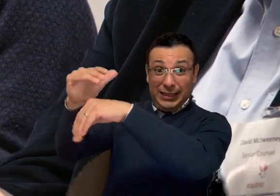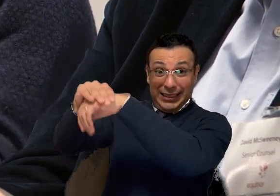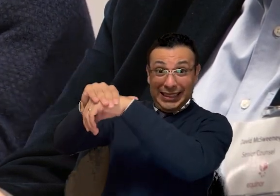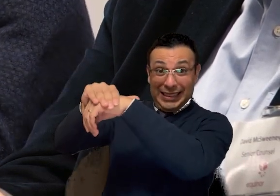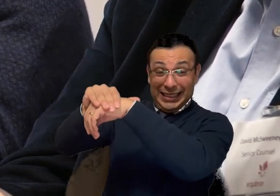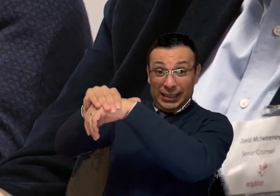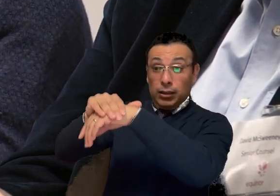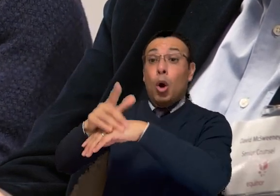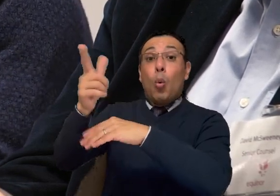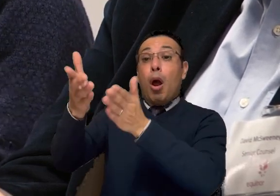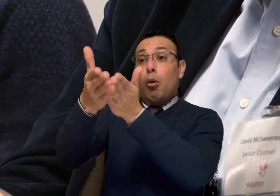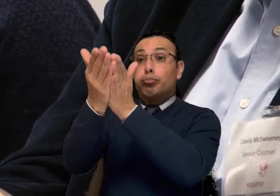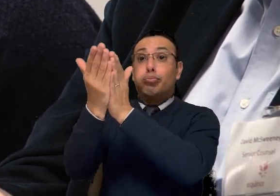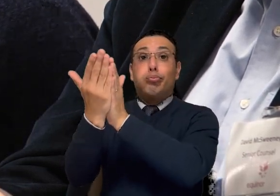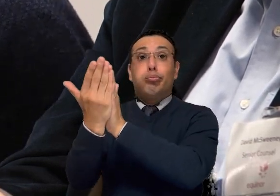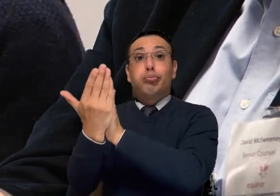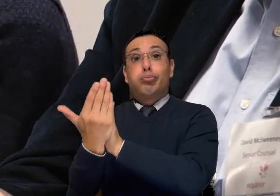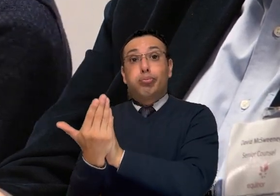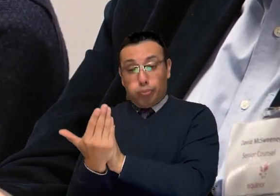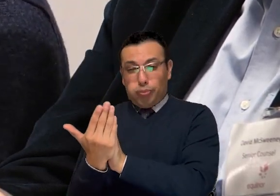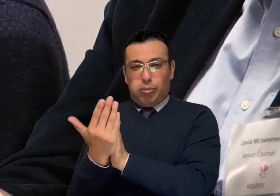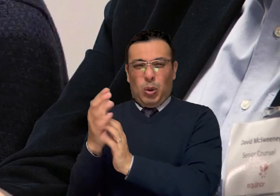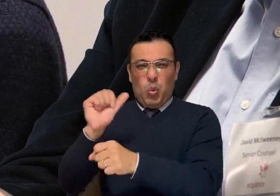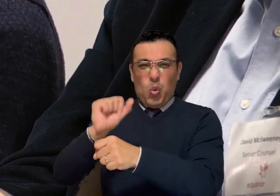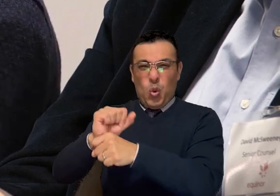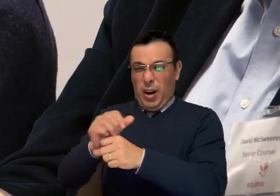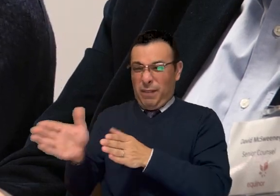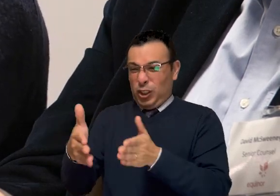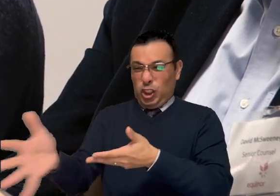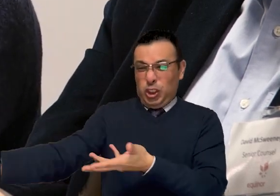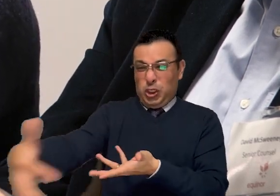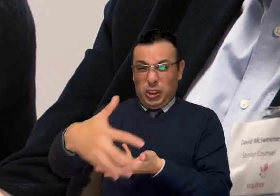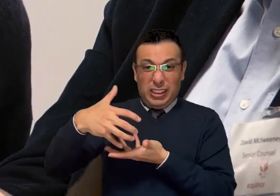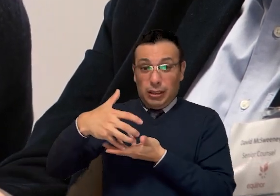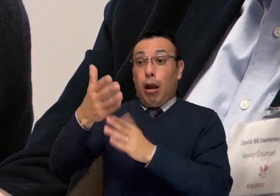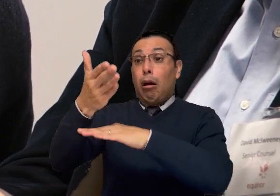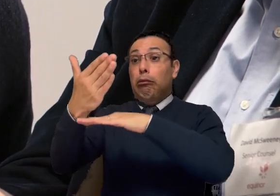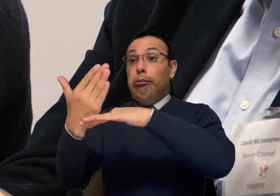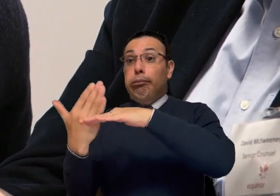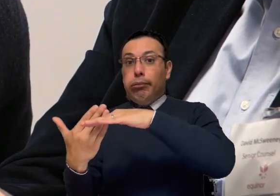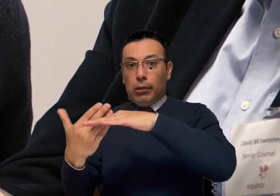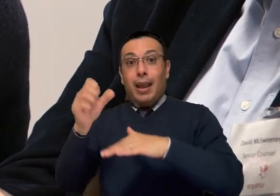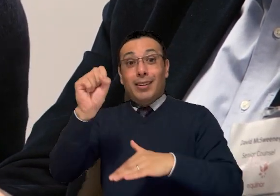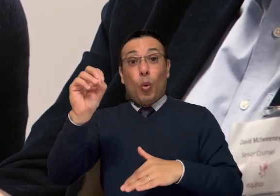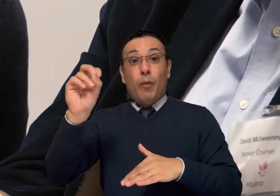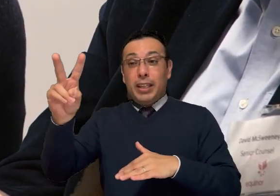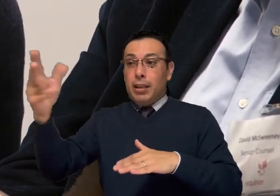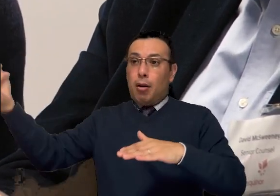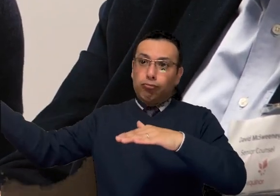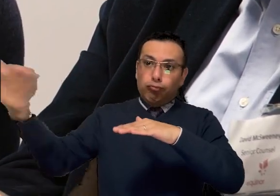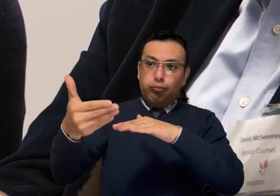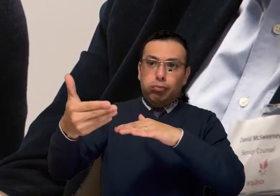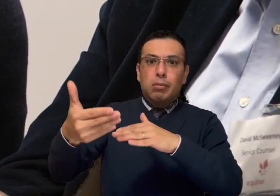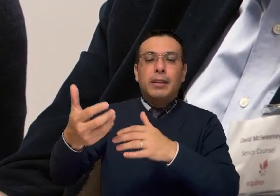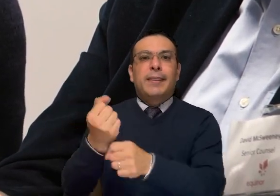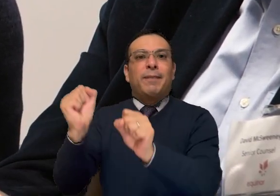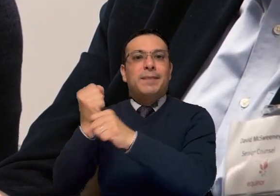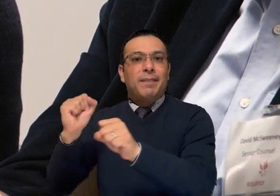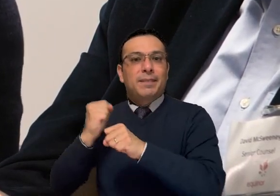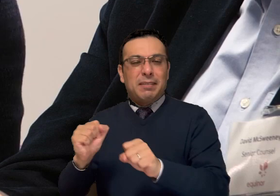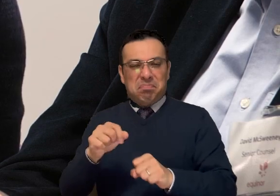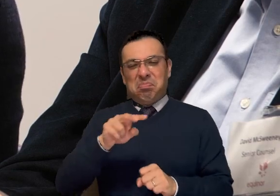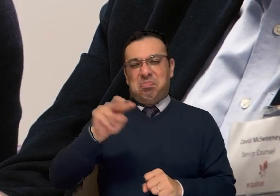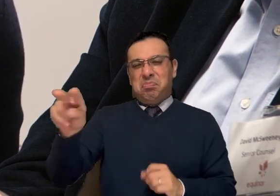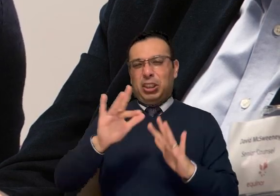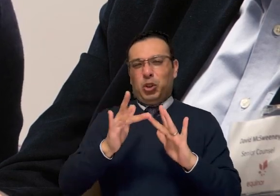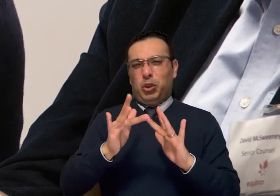year ago. You can find that article online. So the part of the maintenance crew actually lives on a boat